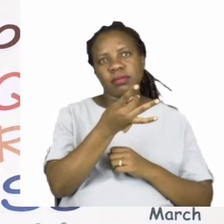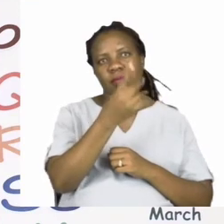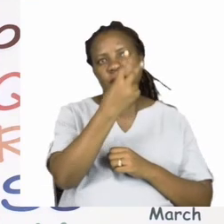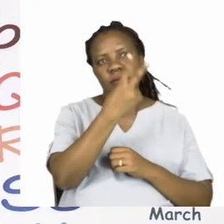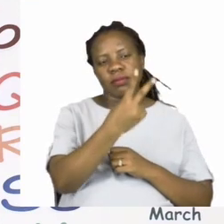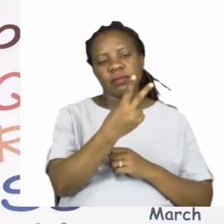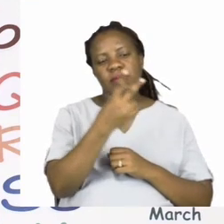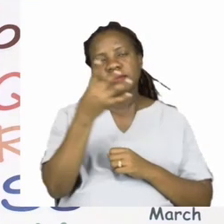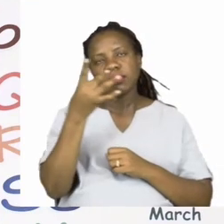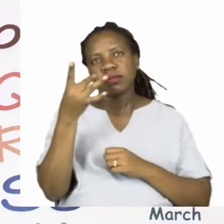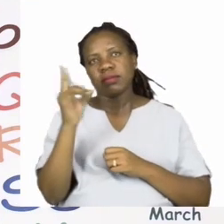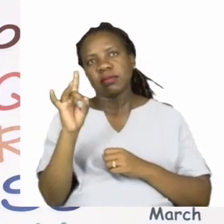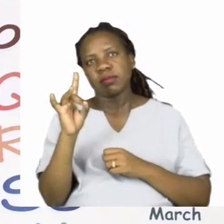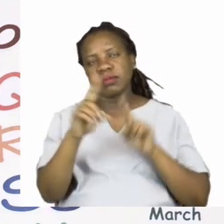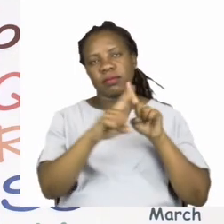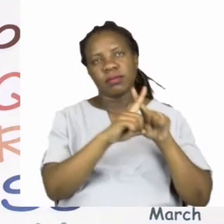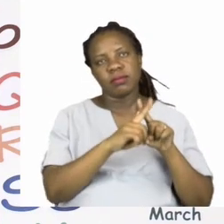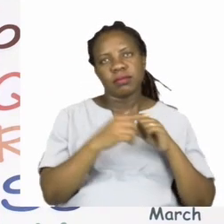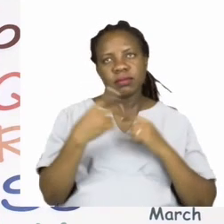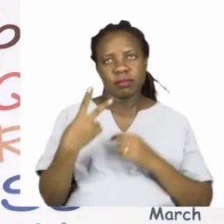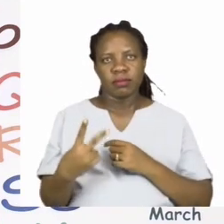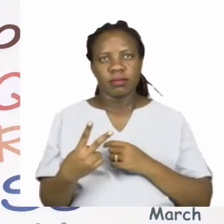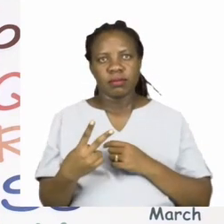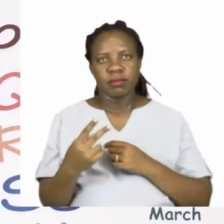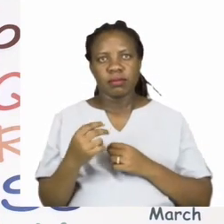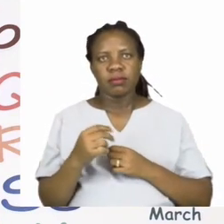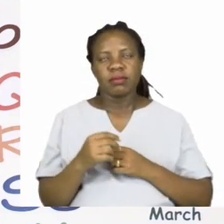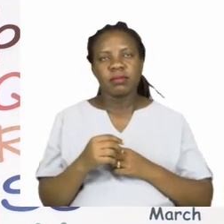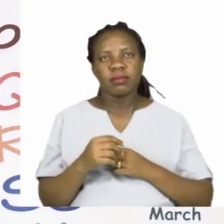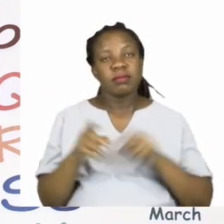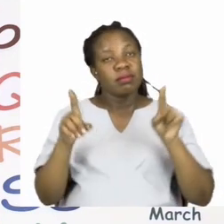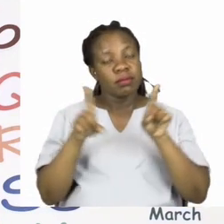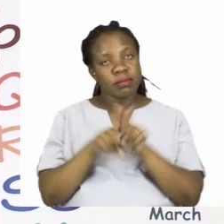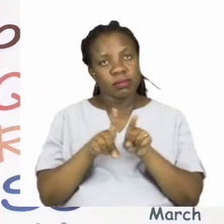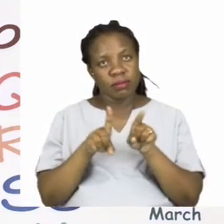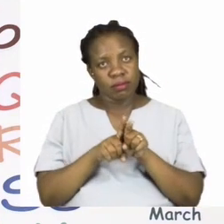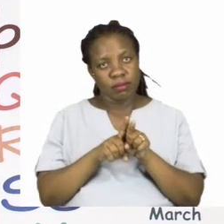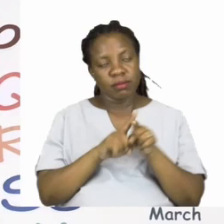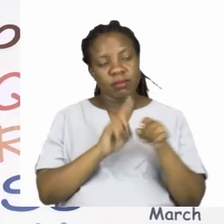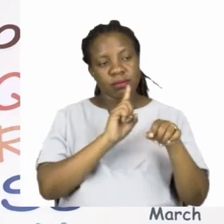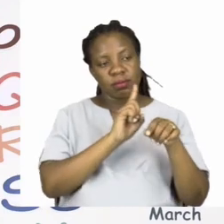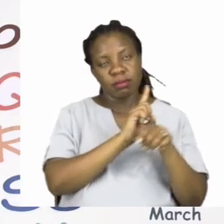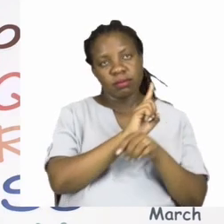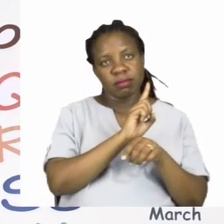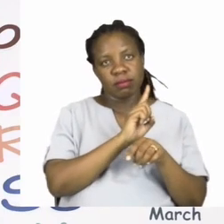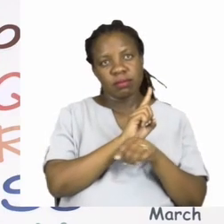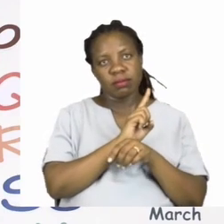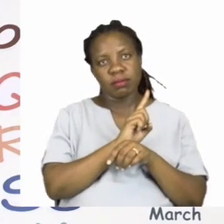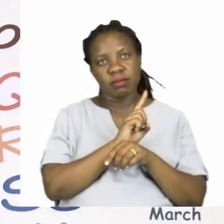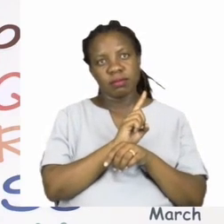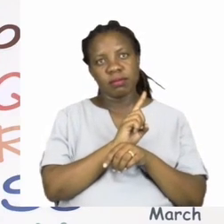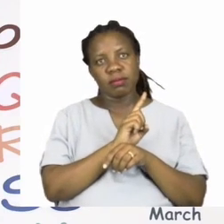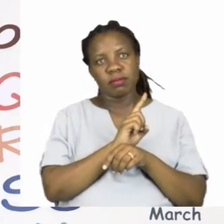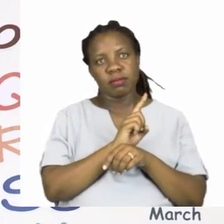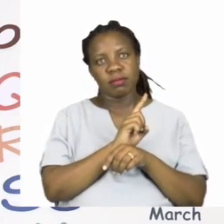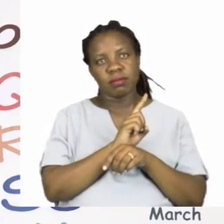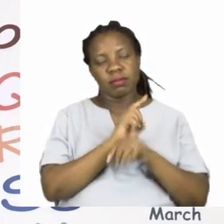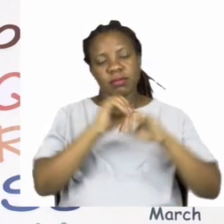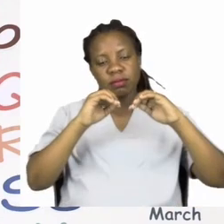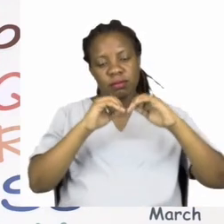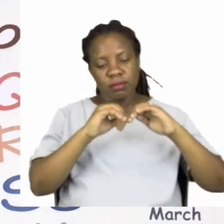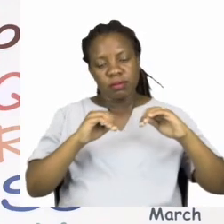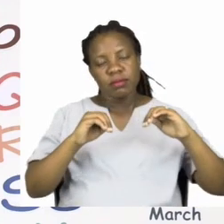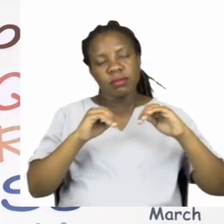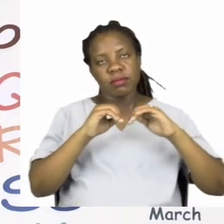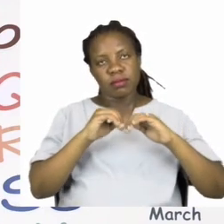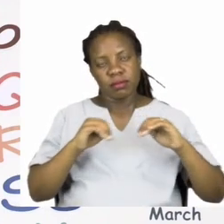28 times 2. Now just like how we broke it down here to decompose, the same